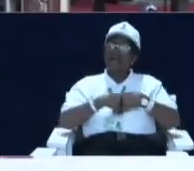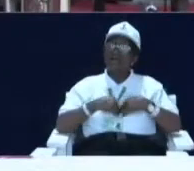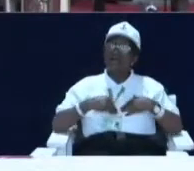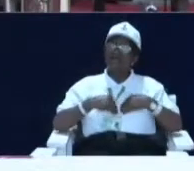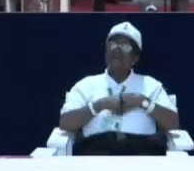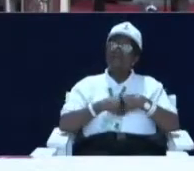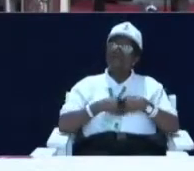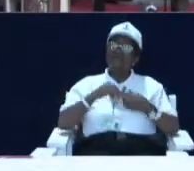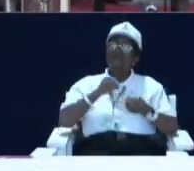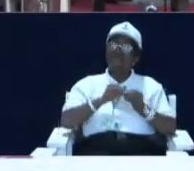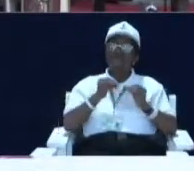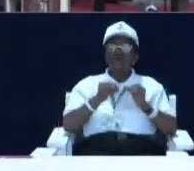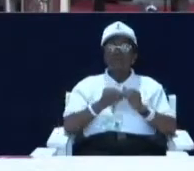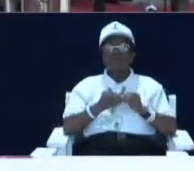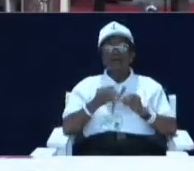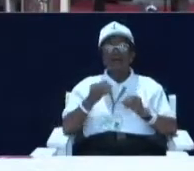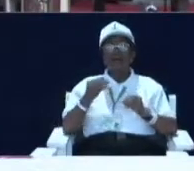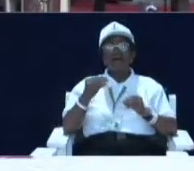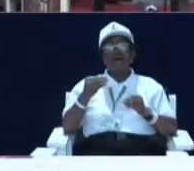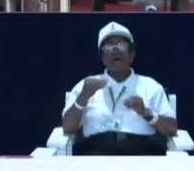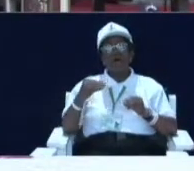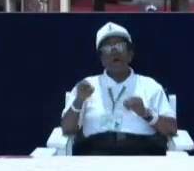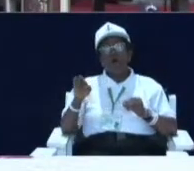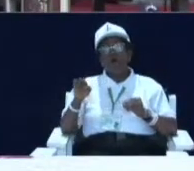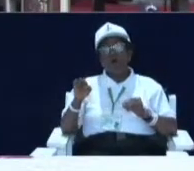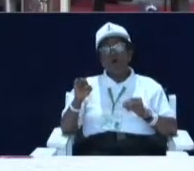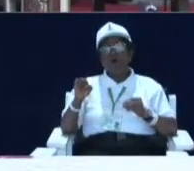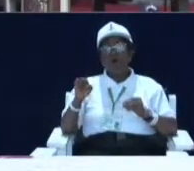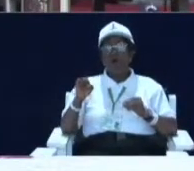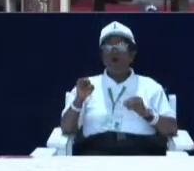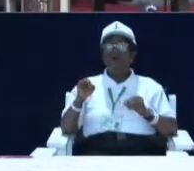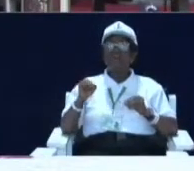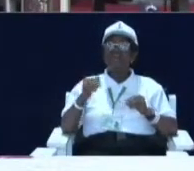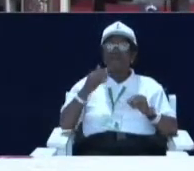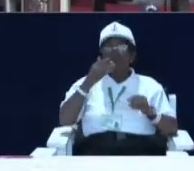the number of bushels of fine flour,